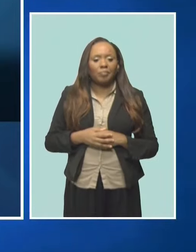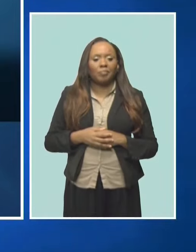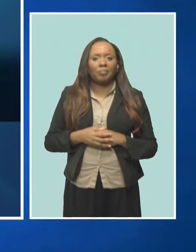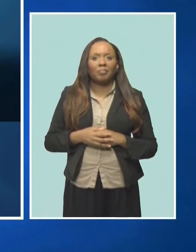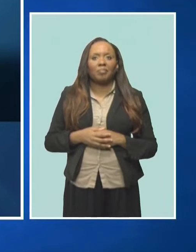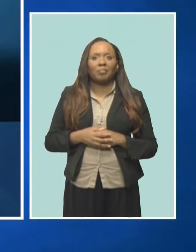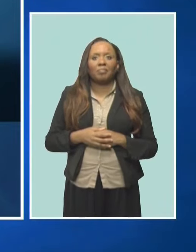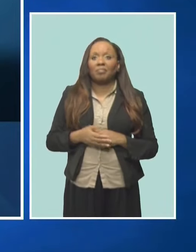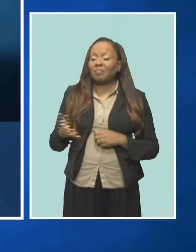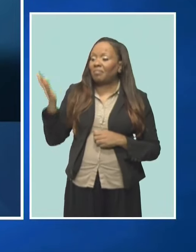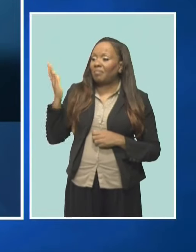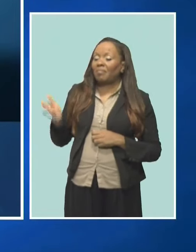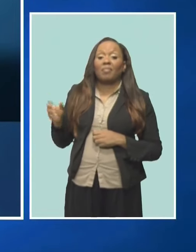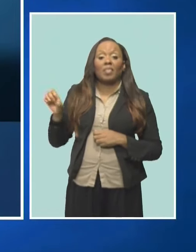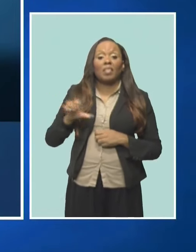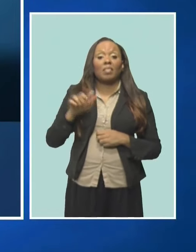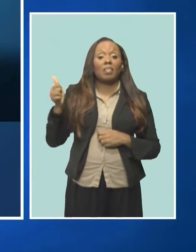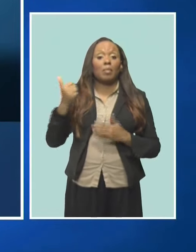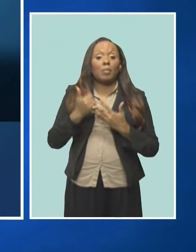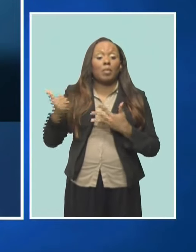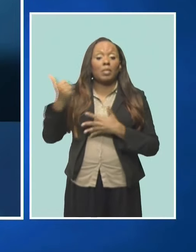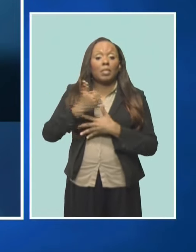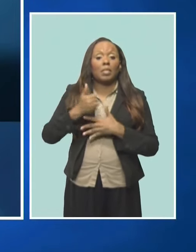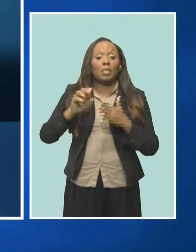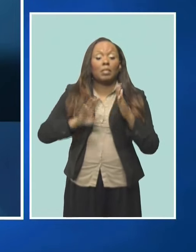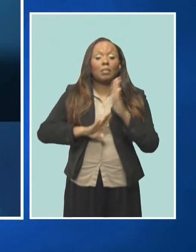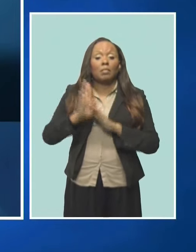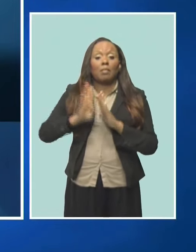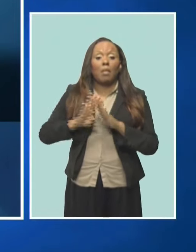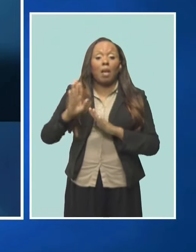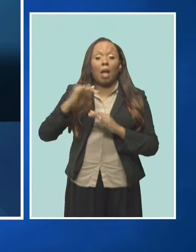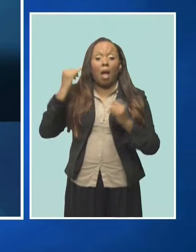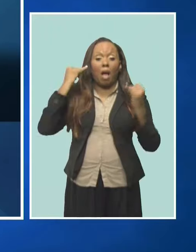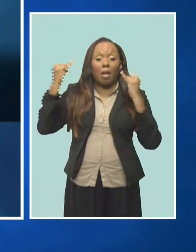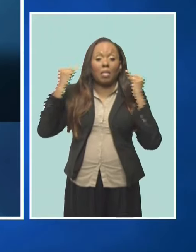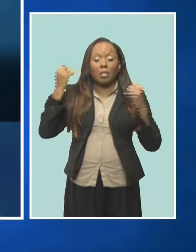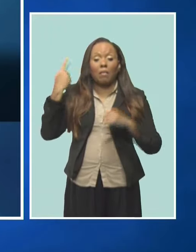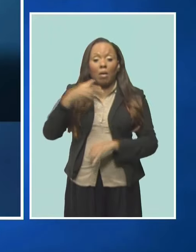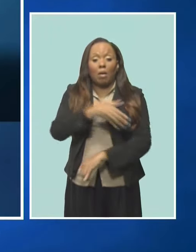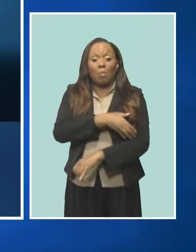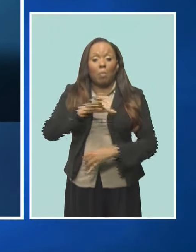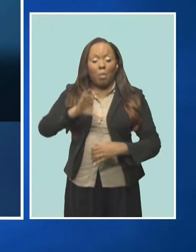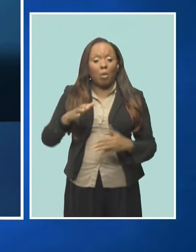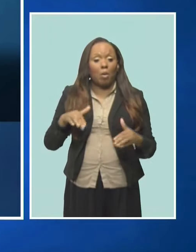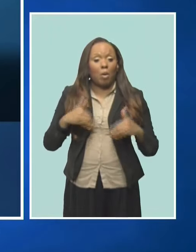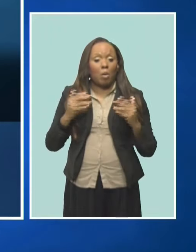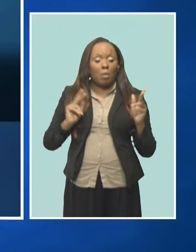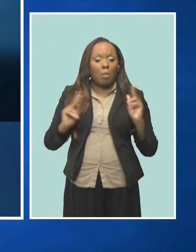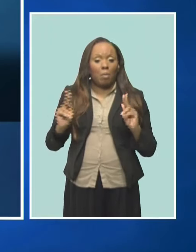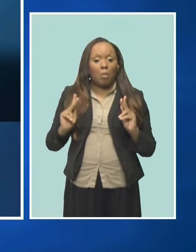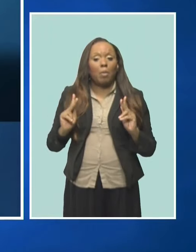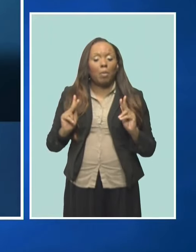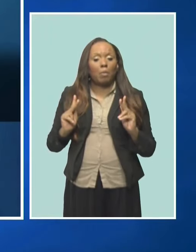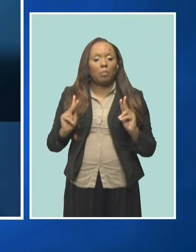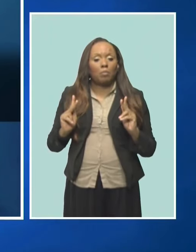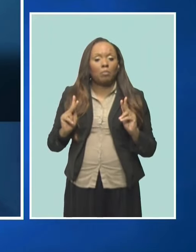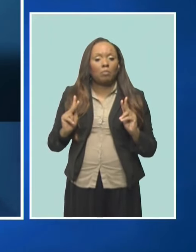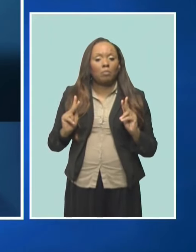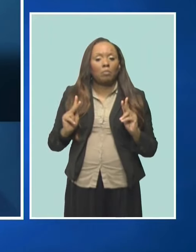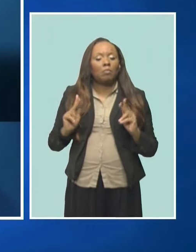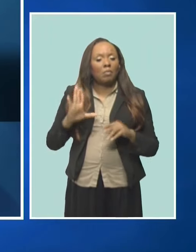Another priority will be to develop initiatives aimed at engaging and empowering youth within the tourism industry. By